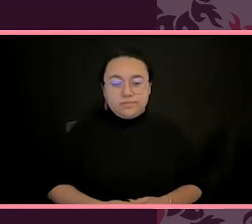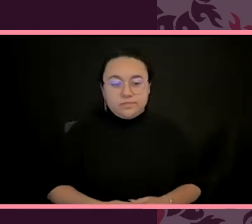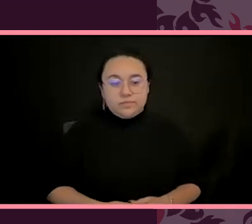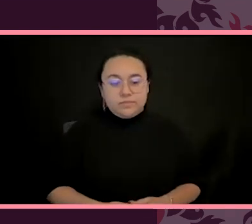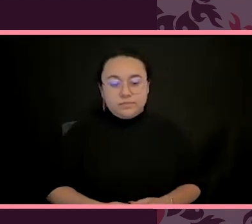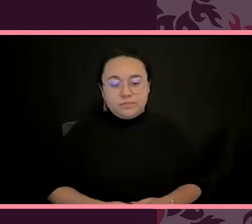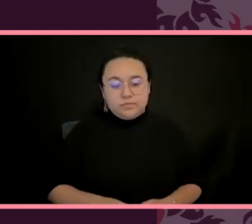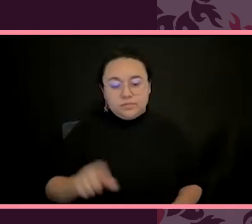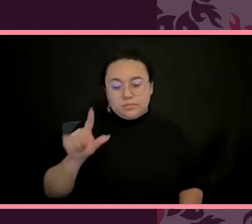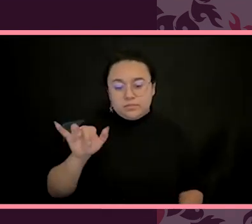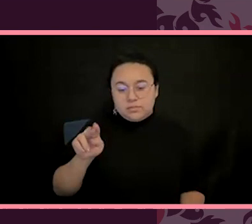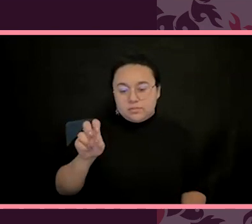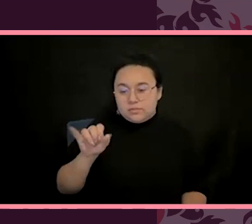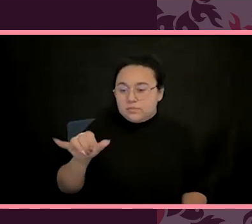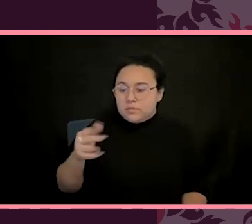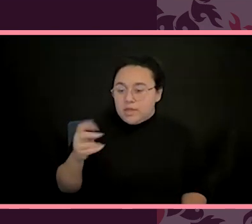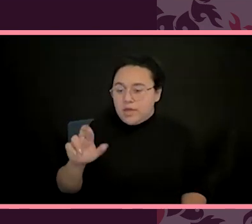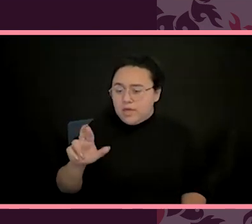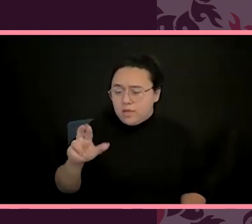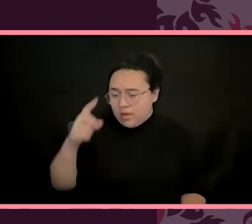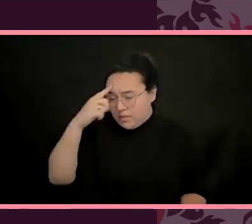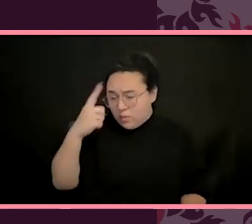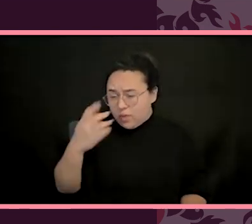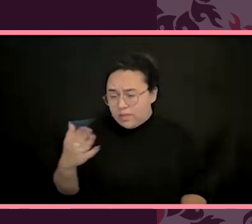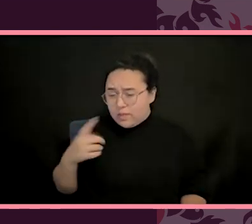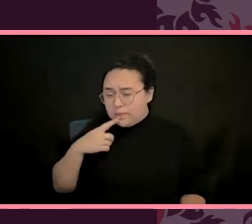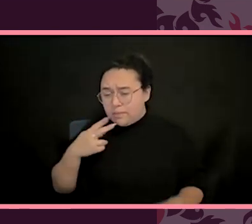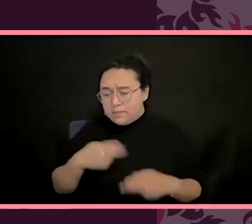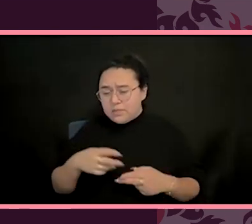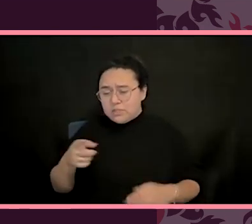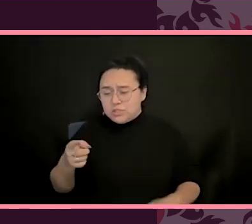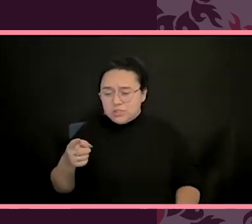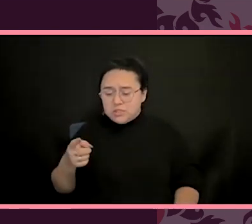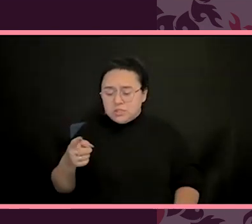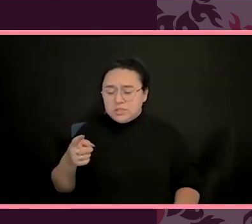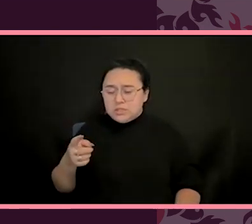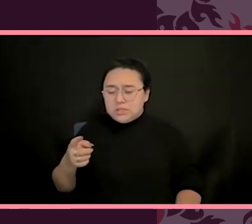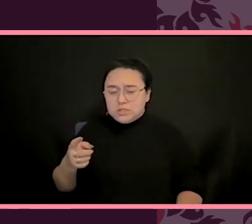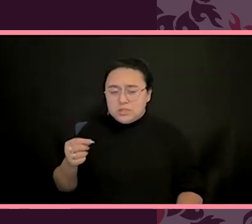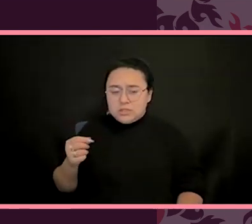This is Lindsey. Heather, I think one of the things that you're naming is kind of a